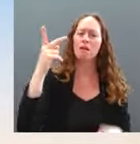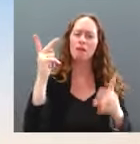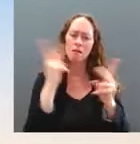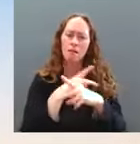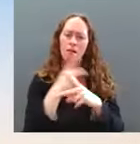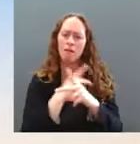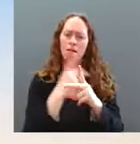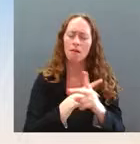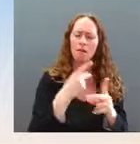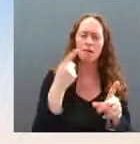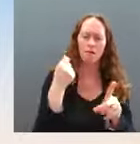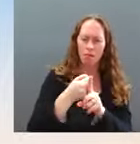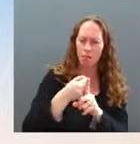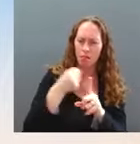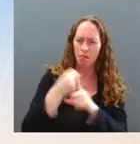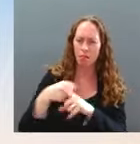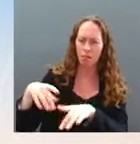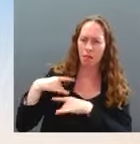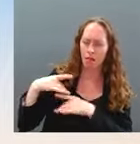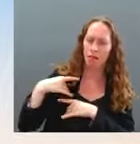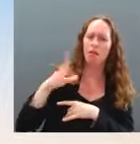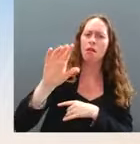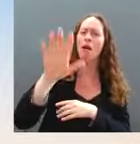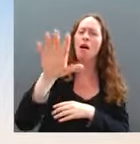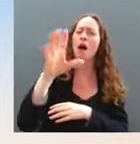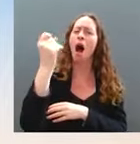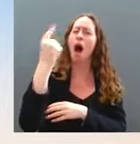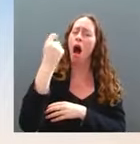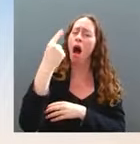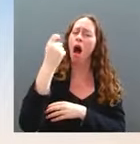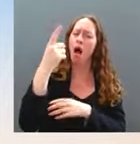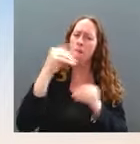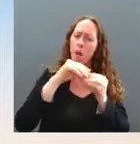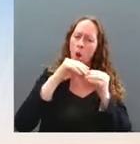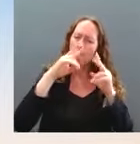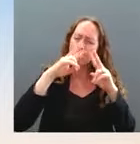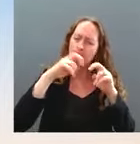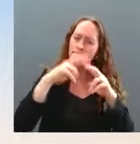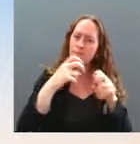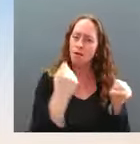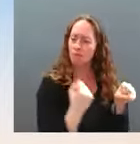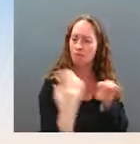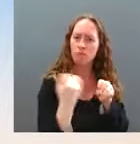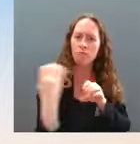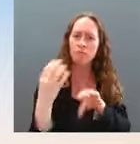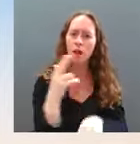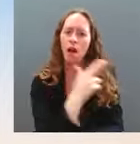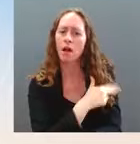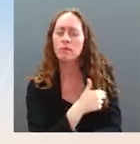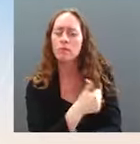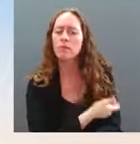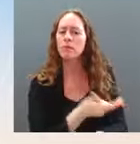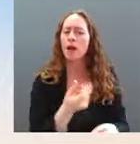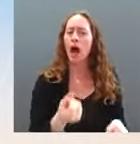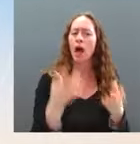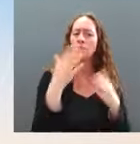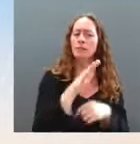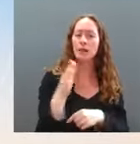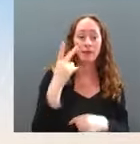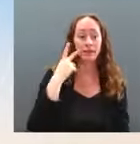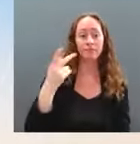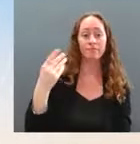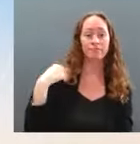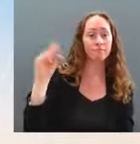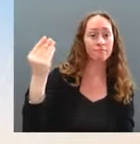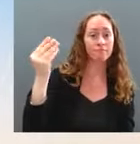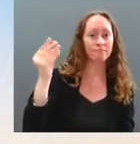note, I have it with me, because we really like COVID props this week, right here. We have copies for anyone who would like a copy. And this